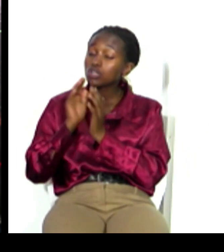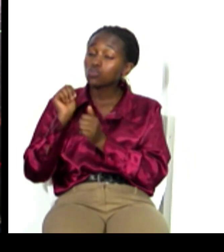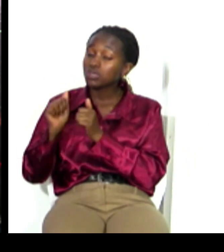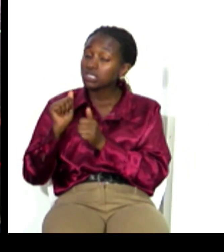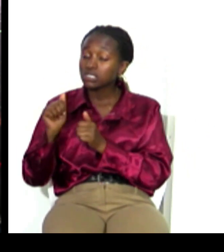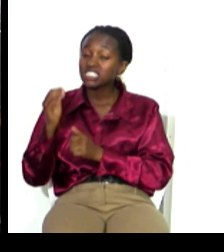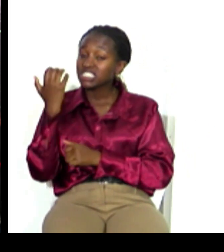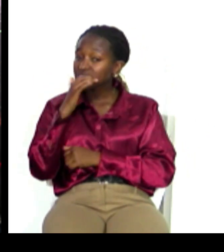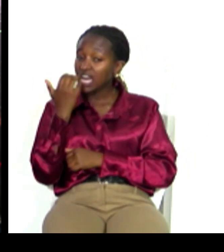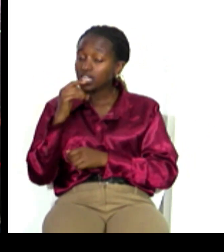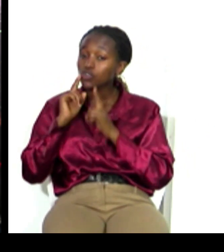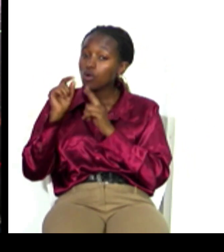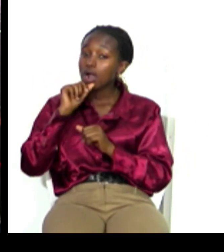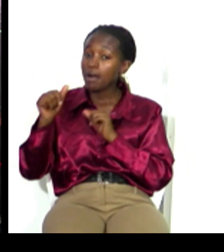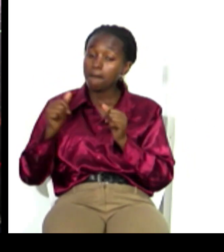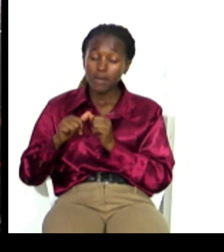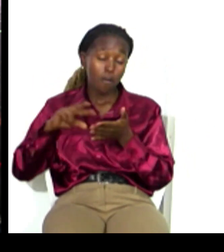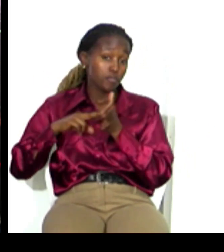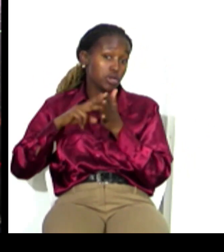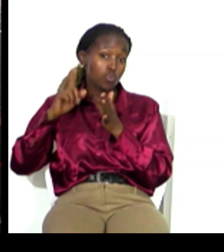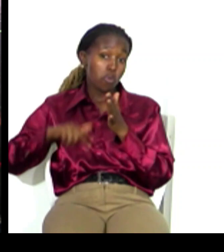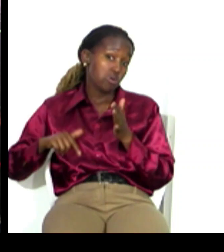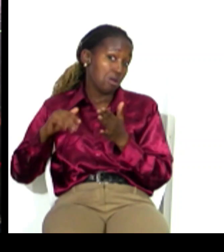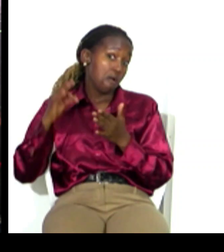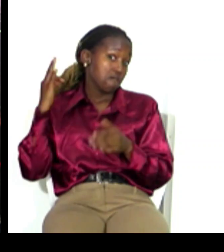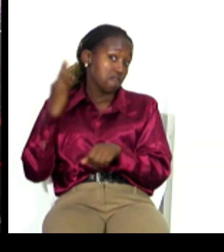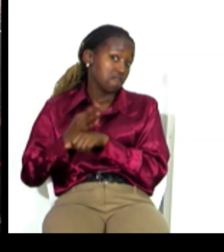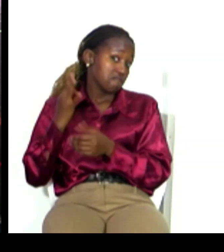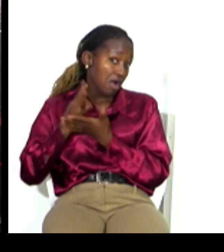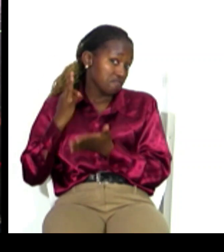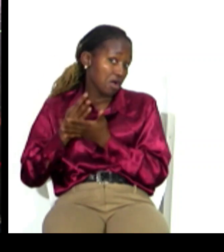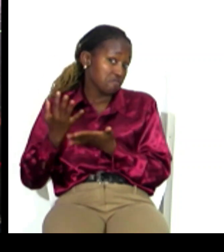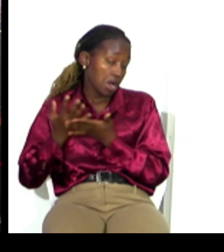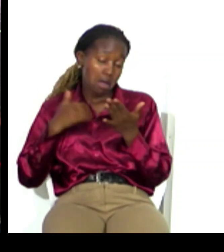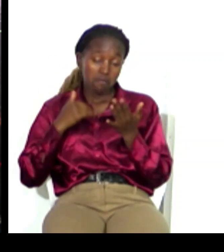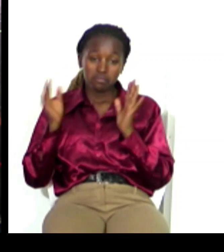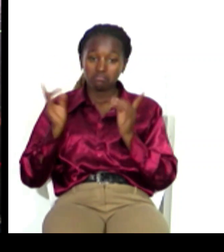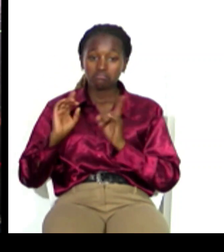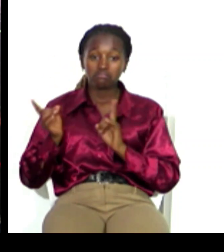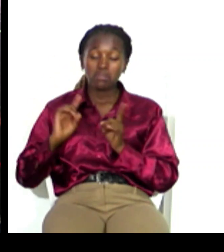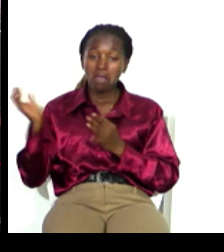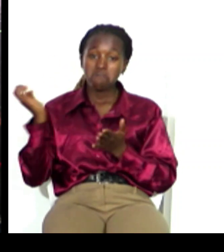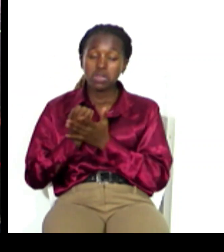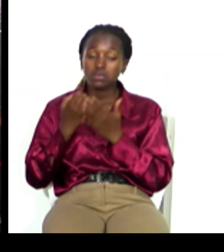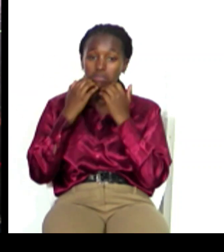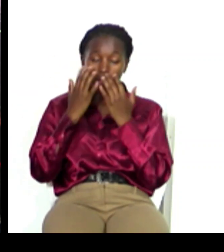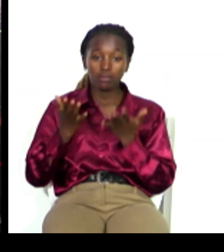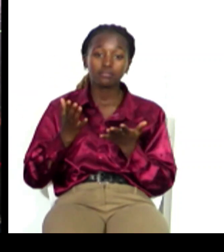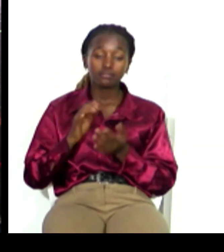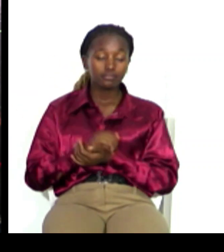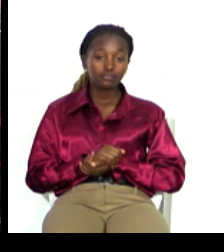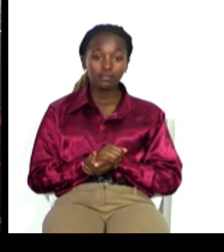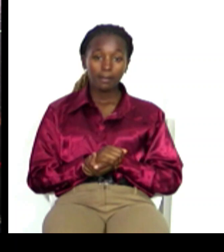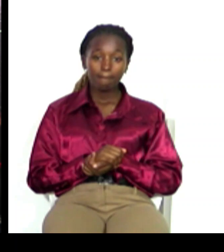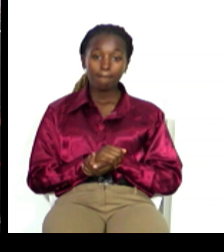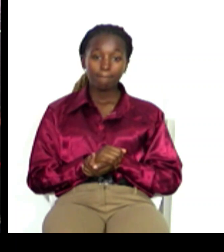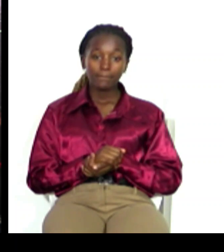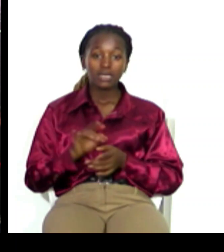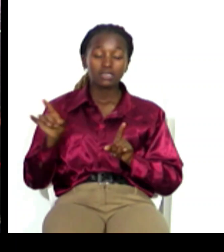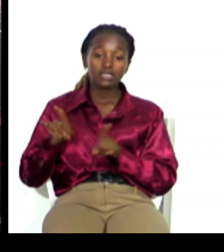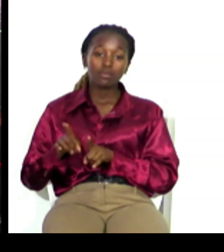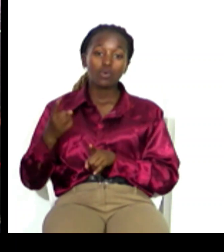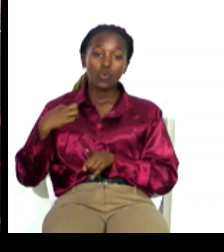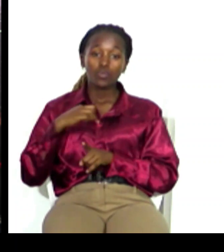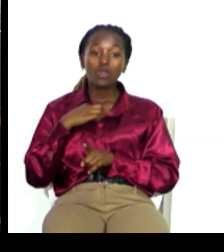you cannot, those was just allegation. There's Right. no proof of evidence to prove that Rigathi Gachagua alikuwa anataka kupewa